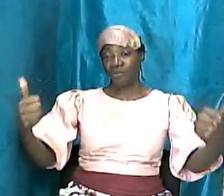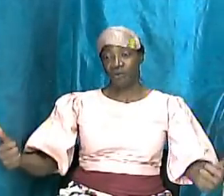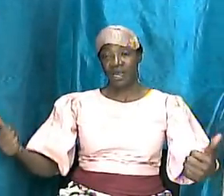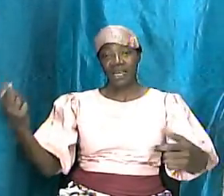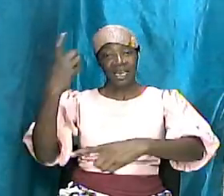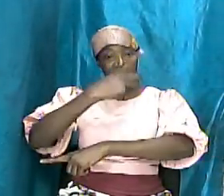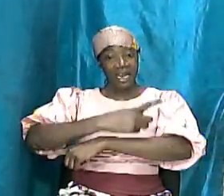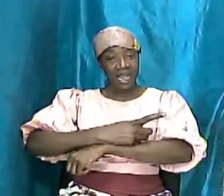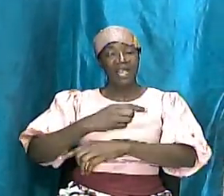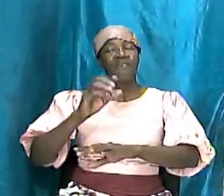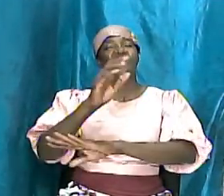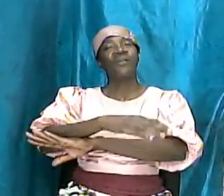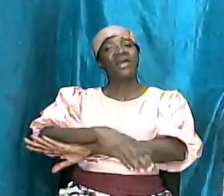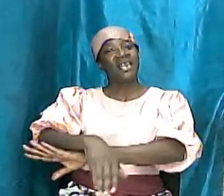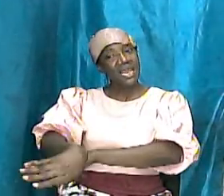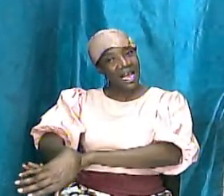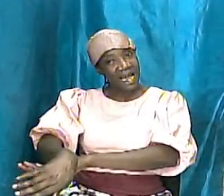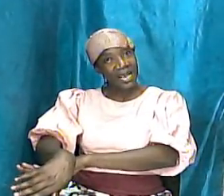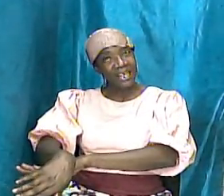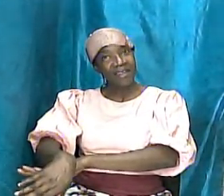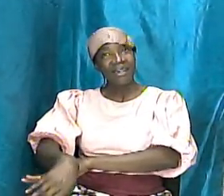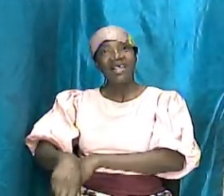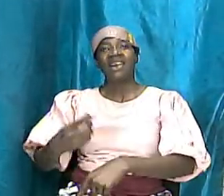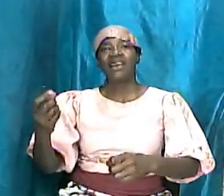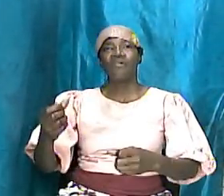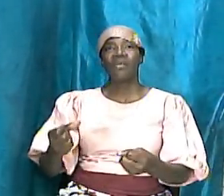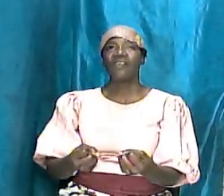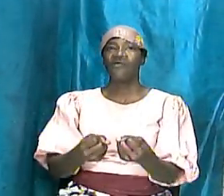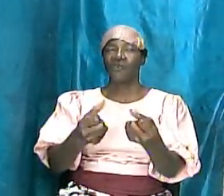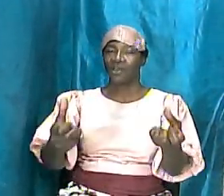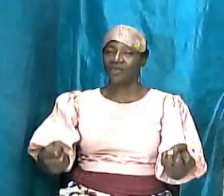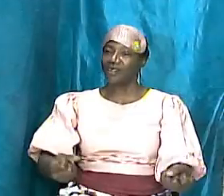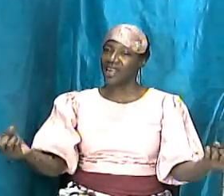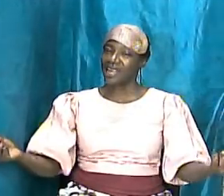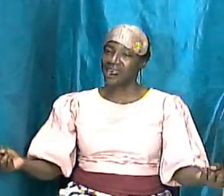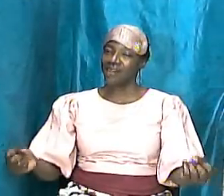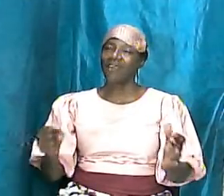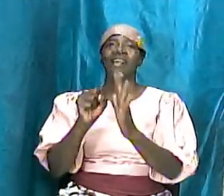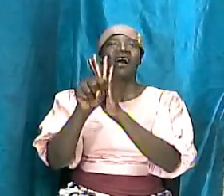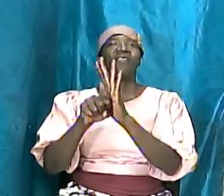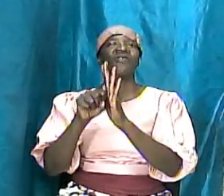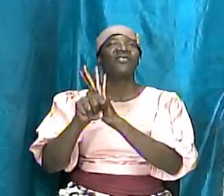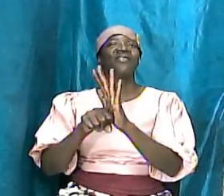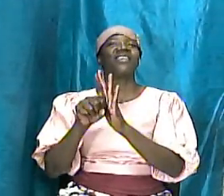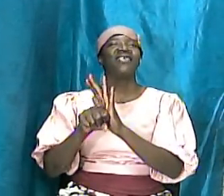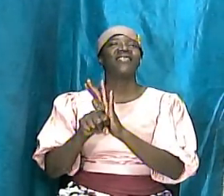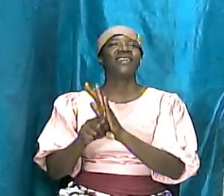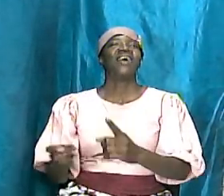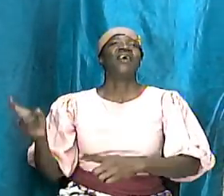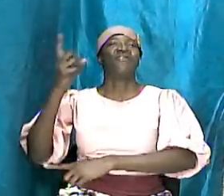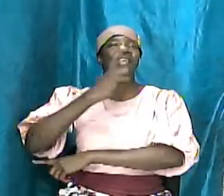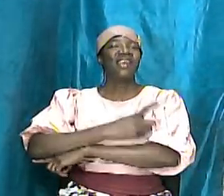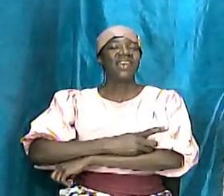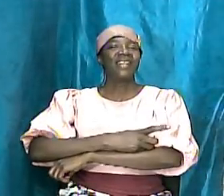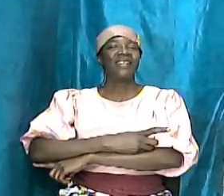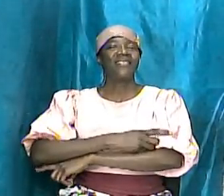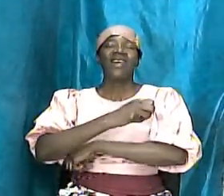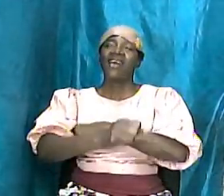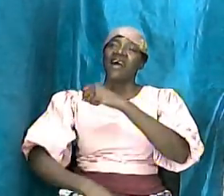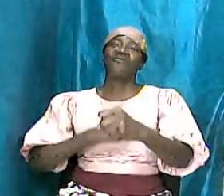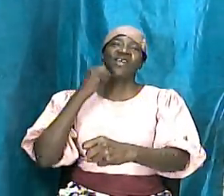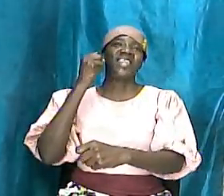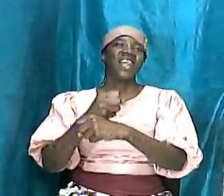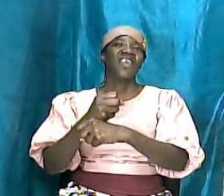night, and let them be for signs and for seasons and for days and